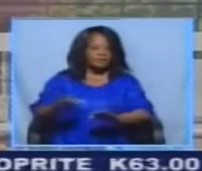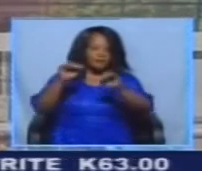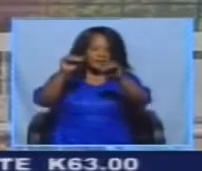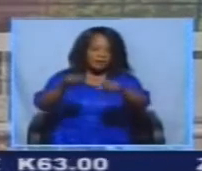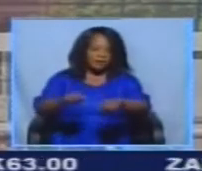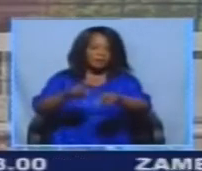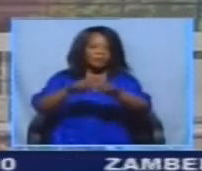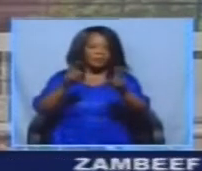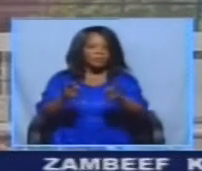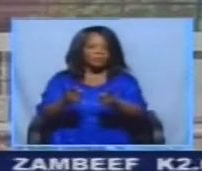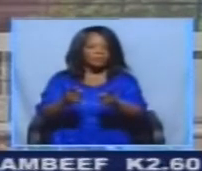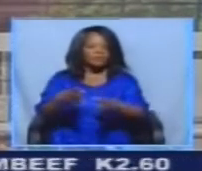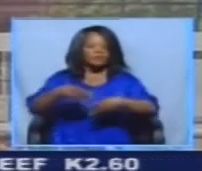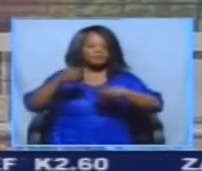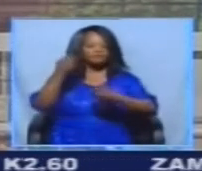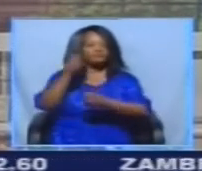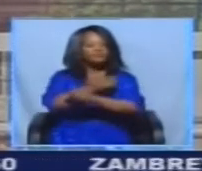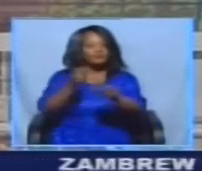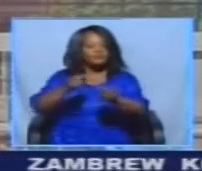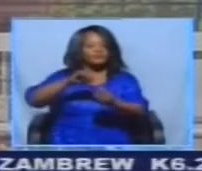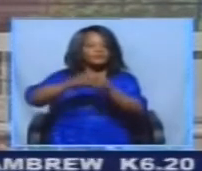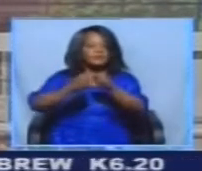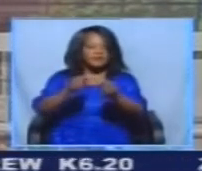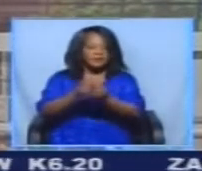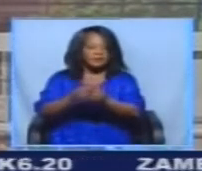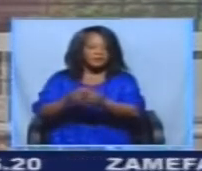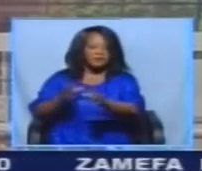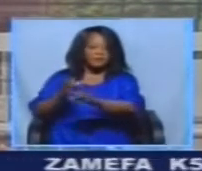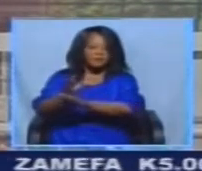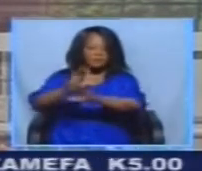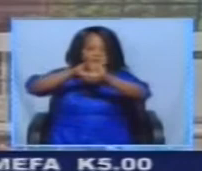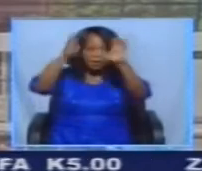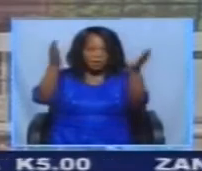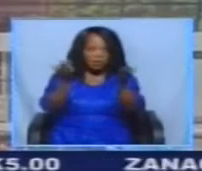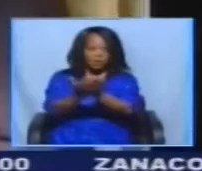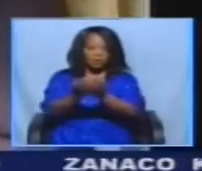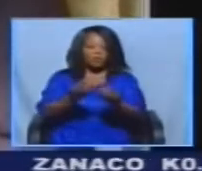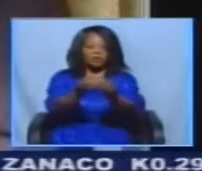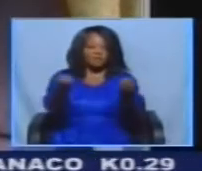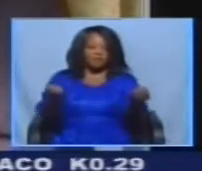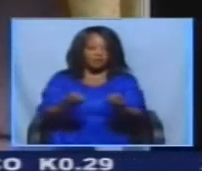meeting emerging security challenges posed by the global environment.